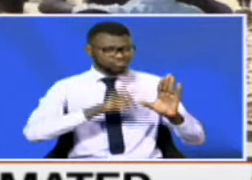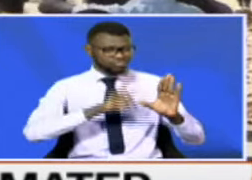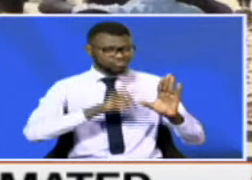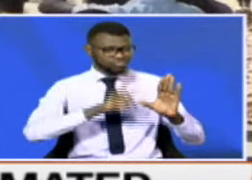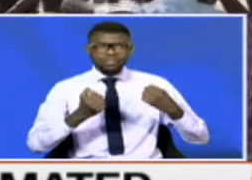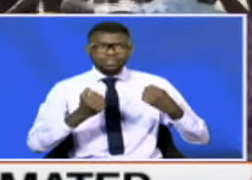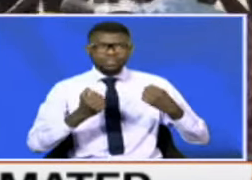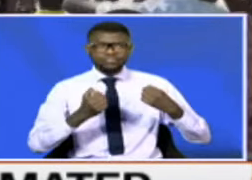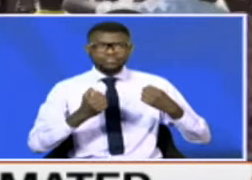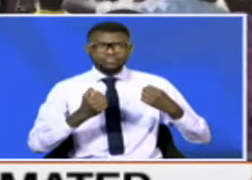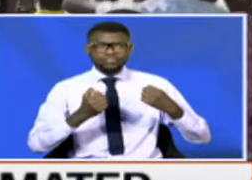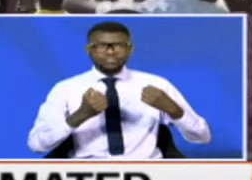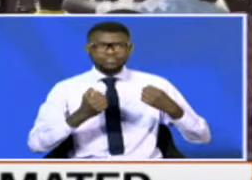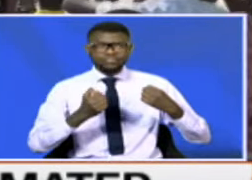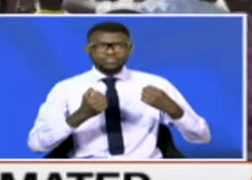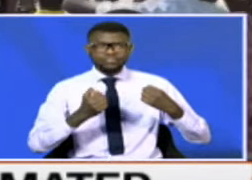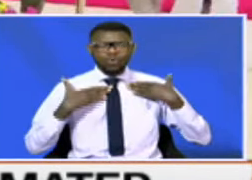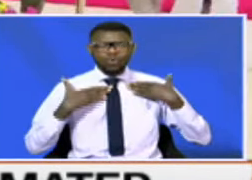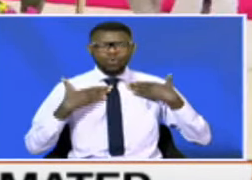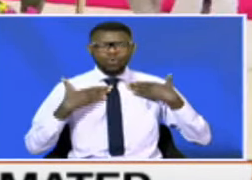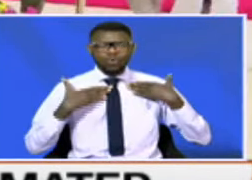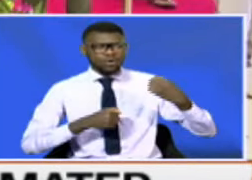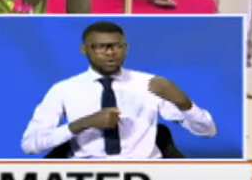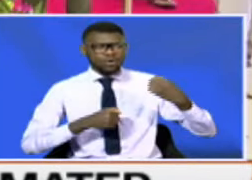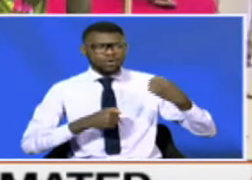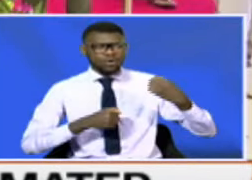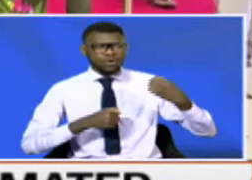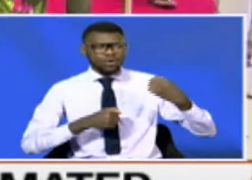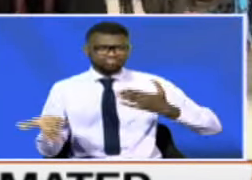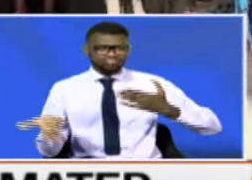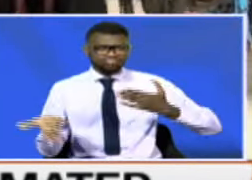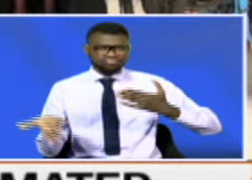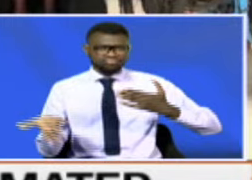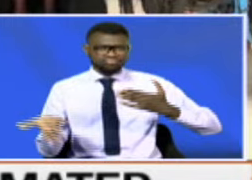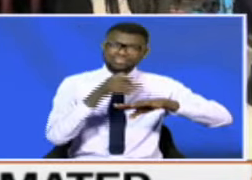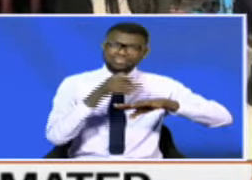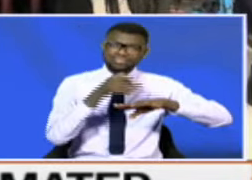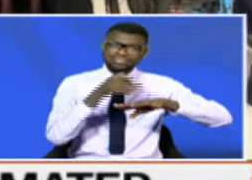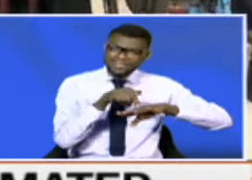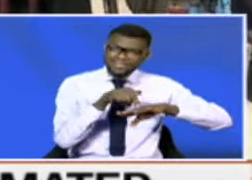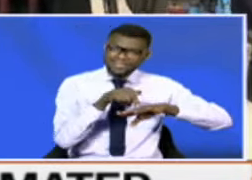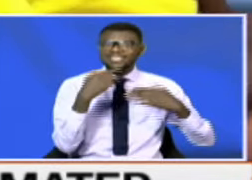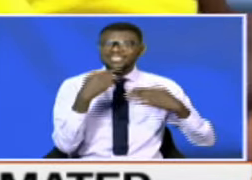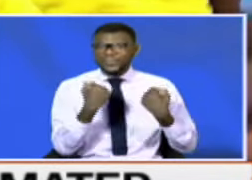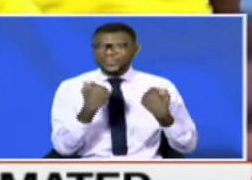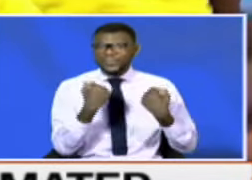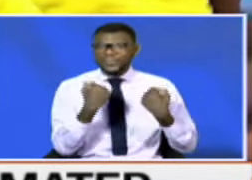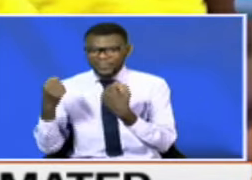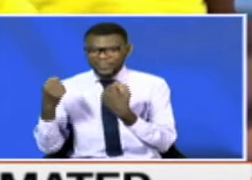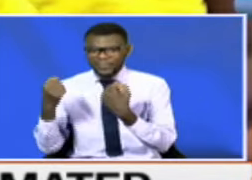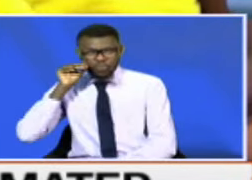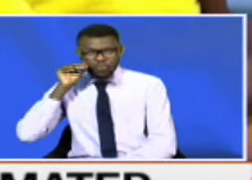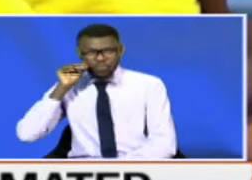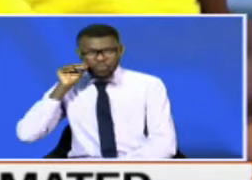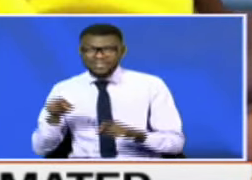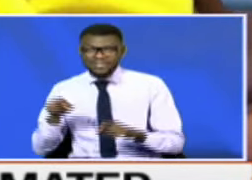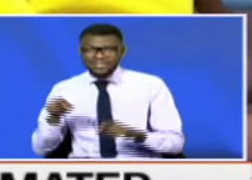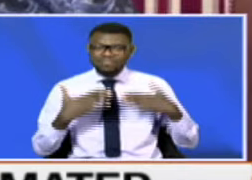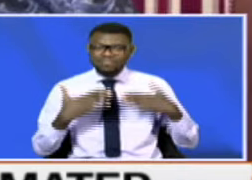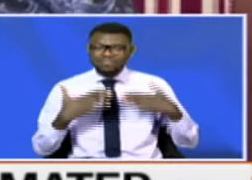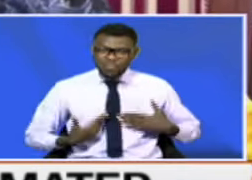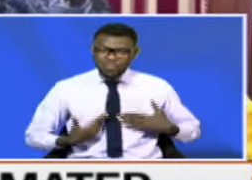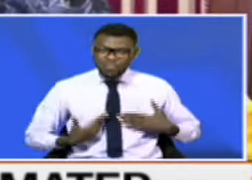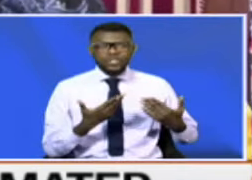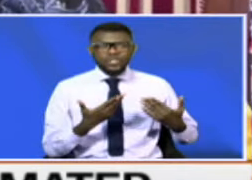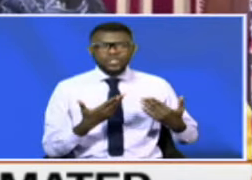driven across the city in Mombasa in a grand procession. Along the way, his body was taken to 5